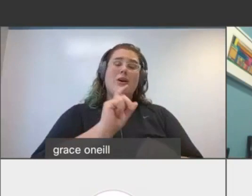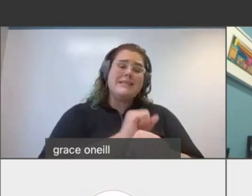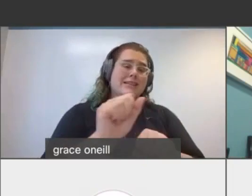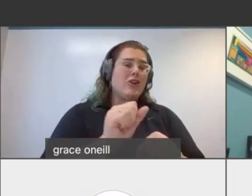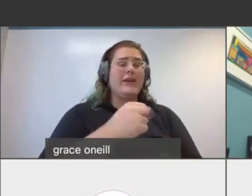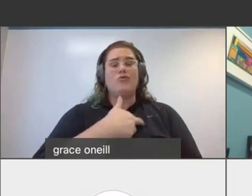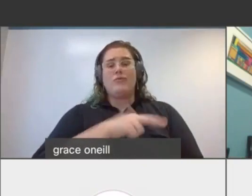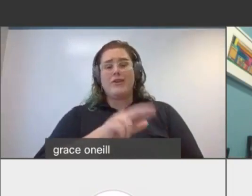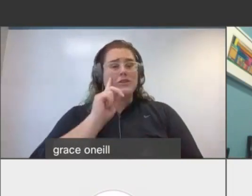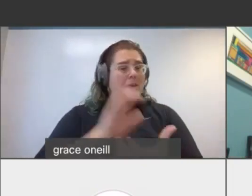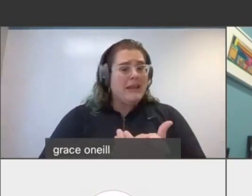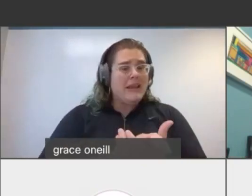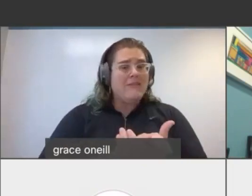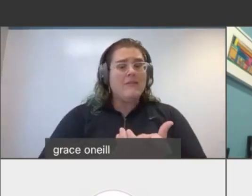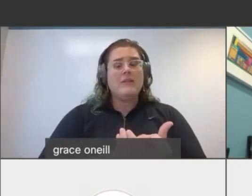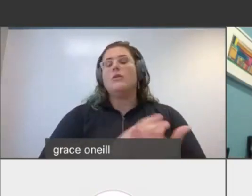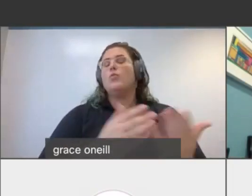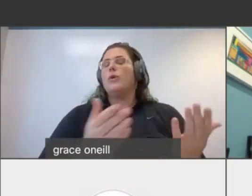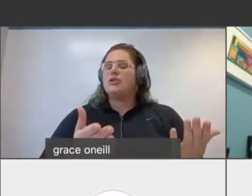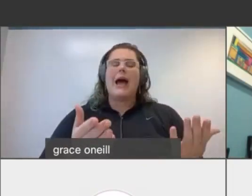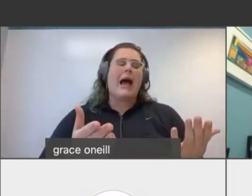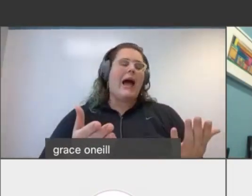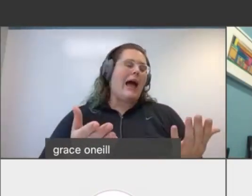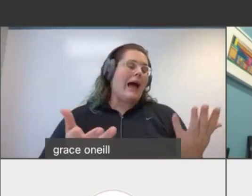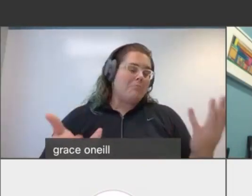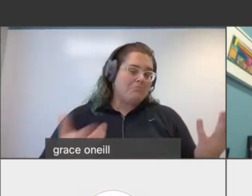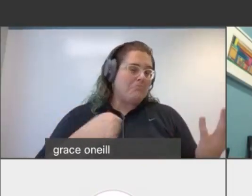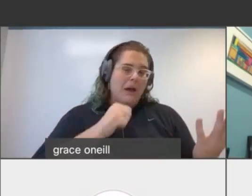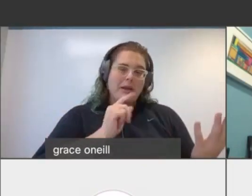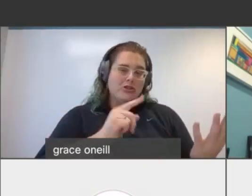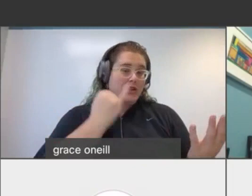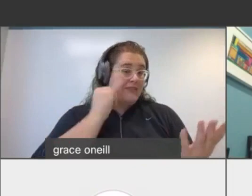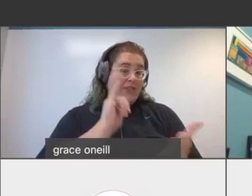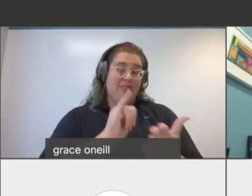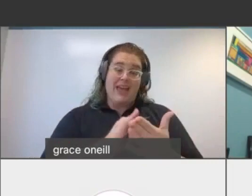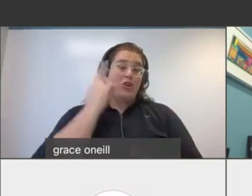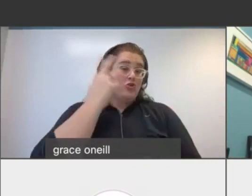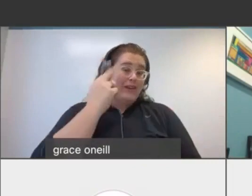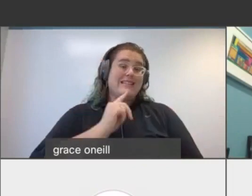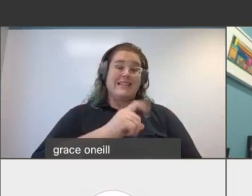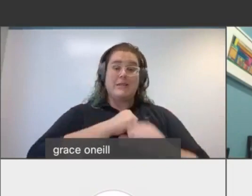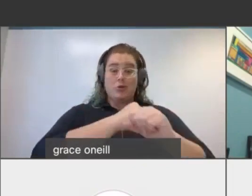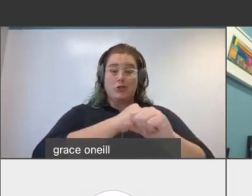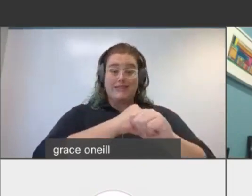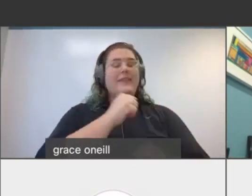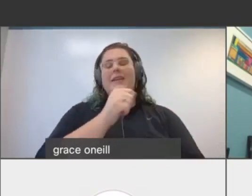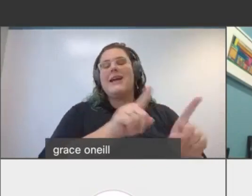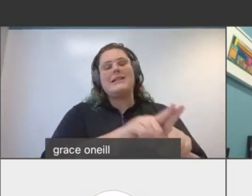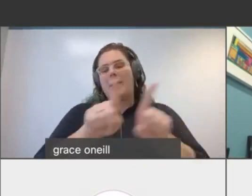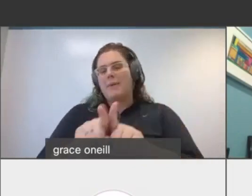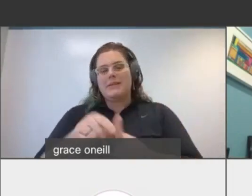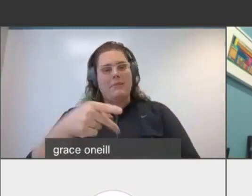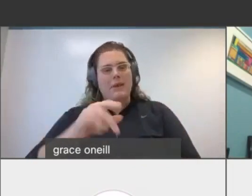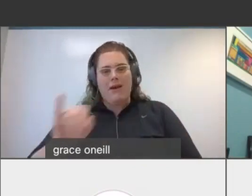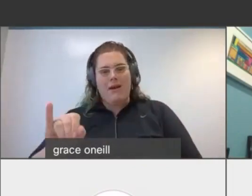belief, which I don't know that that is protected in terms of, that's not like protected health information, or because